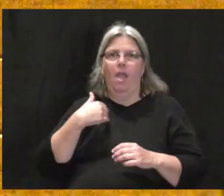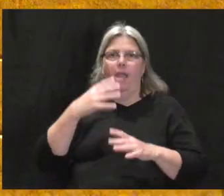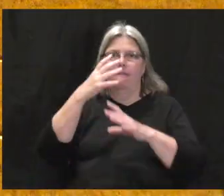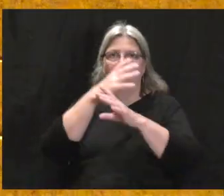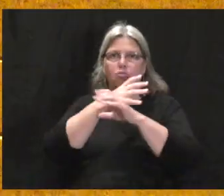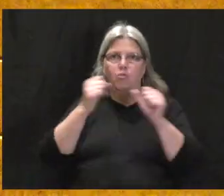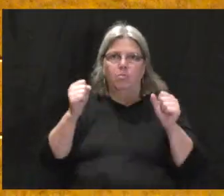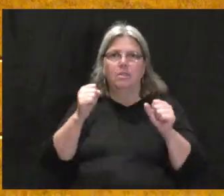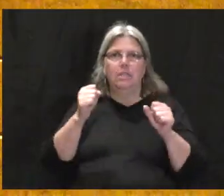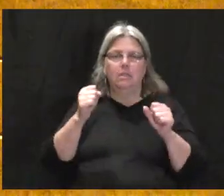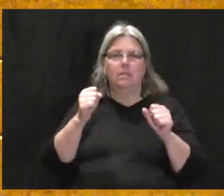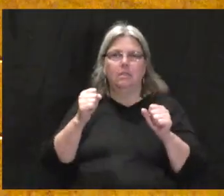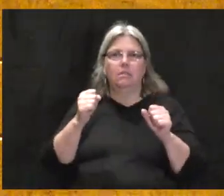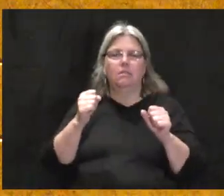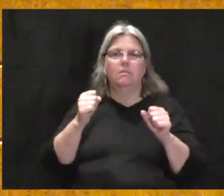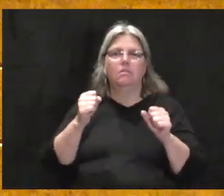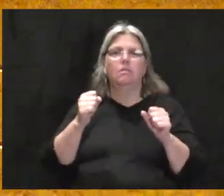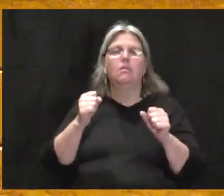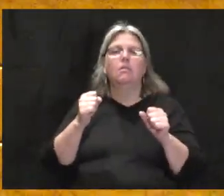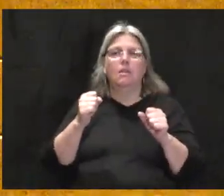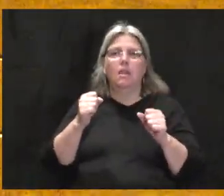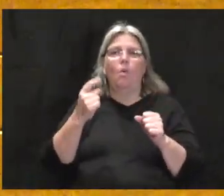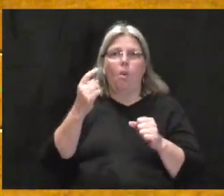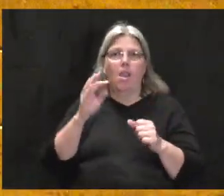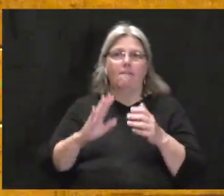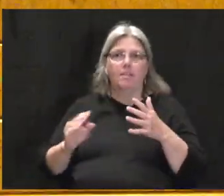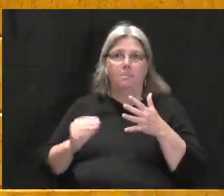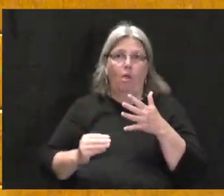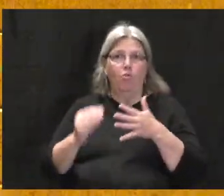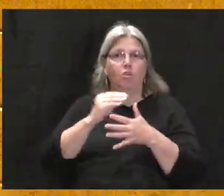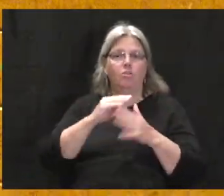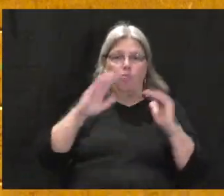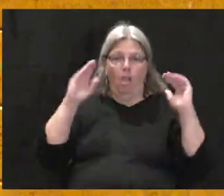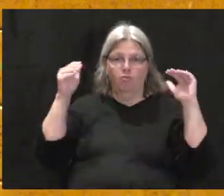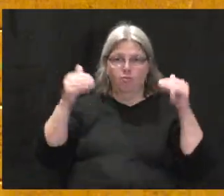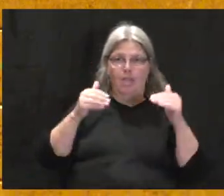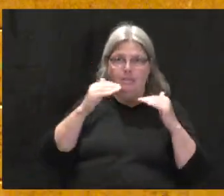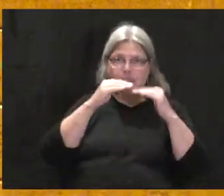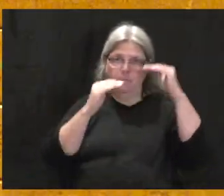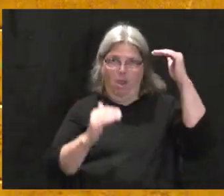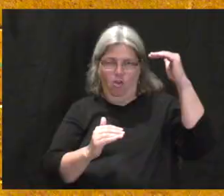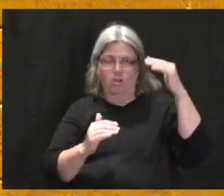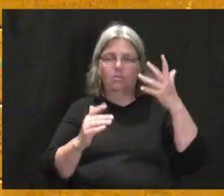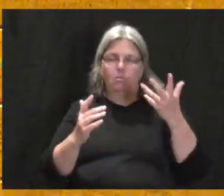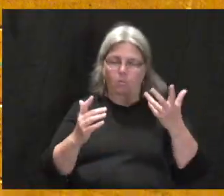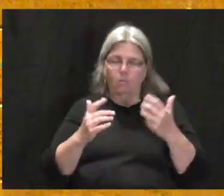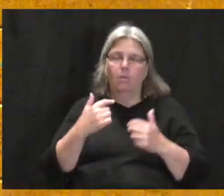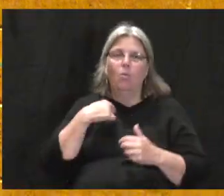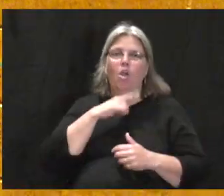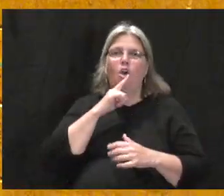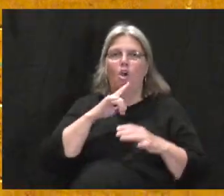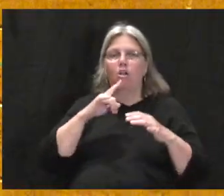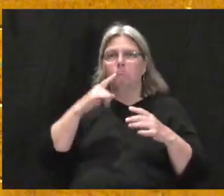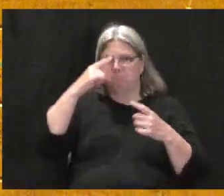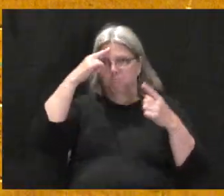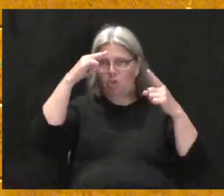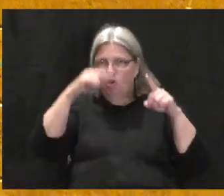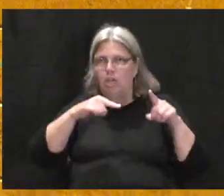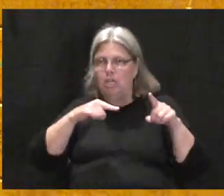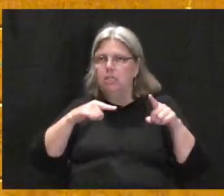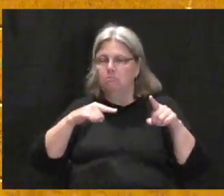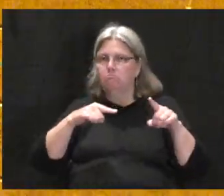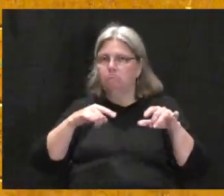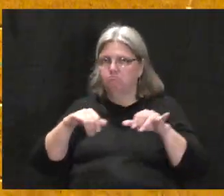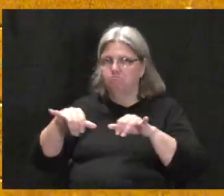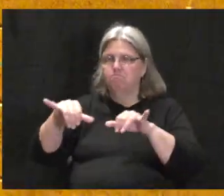know, next year, whatever stats we see will go down. But it's not going to just take us two, the staff here. It's going to